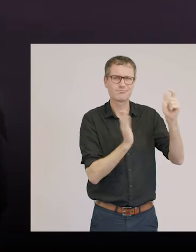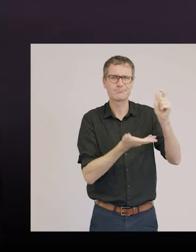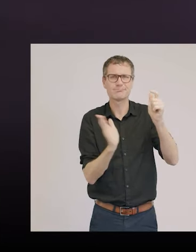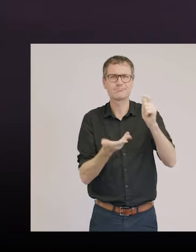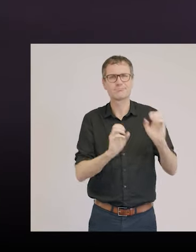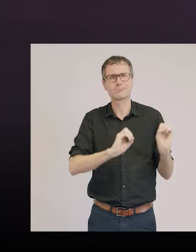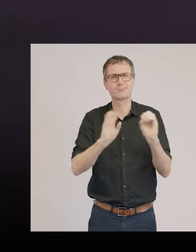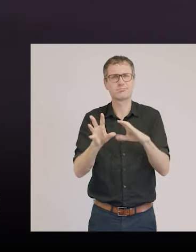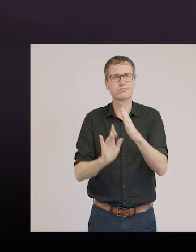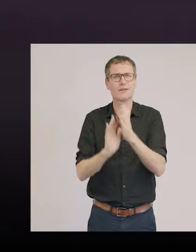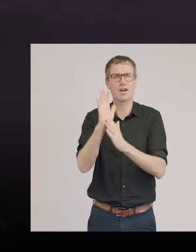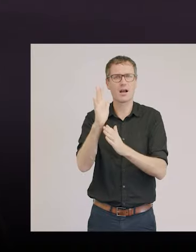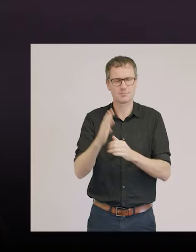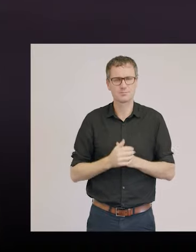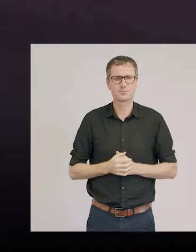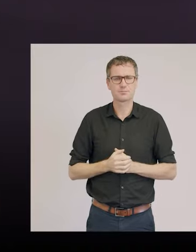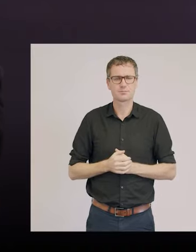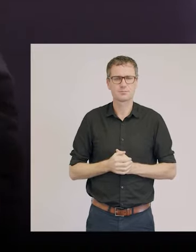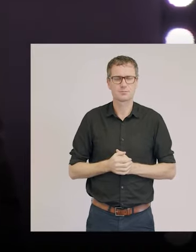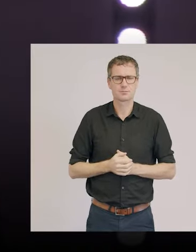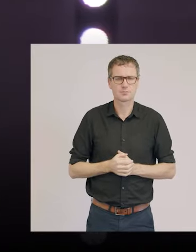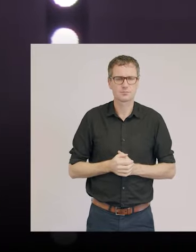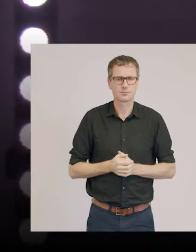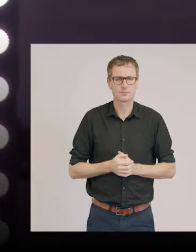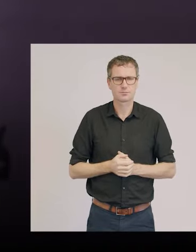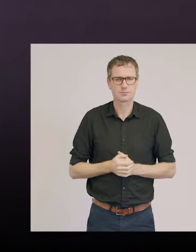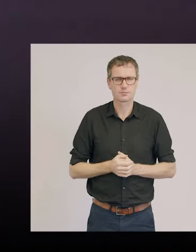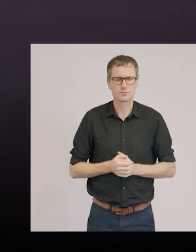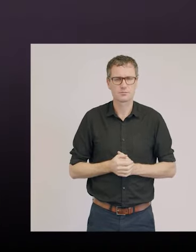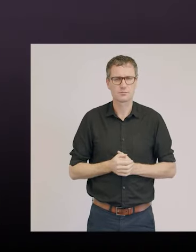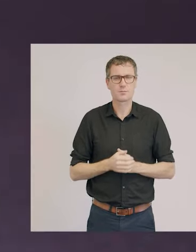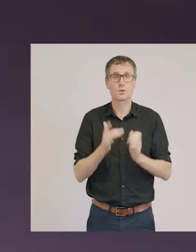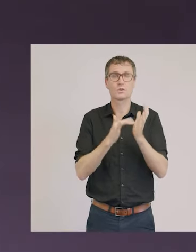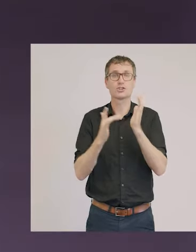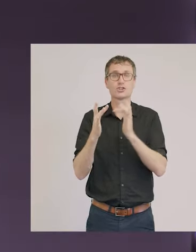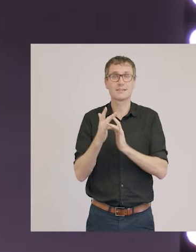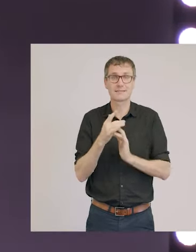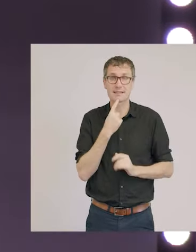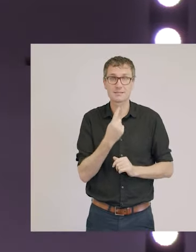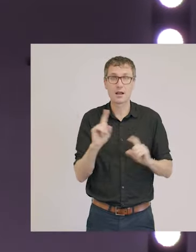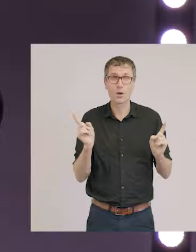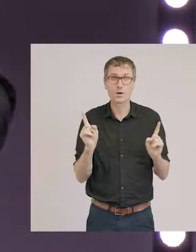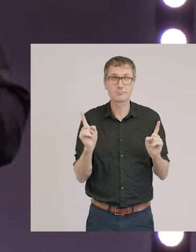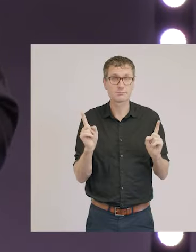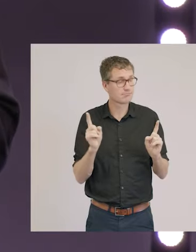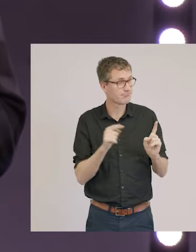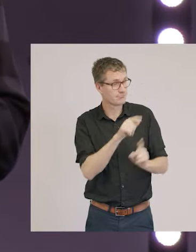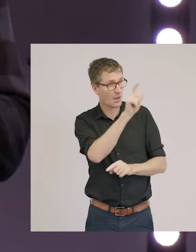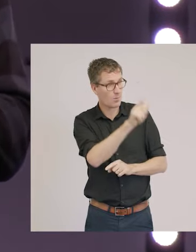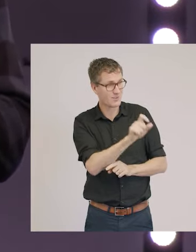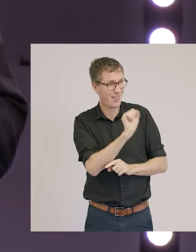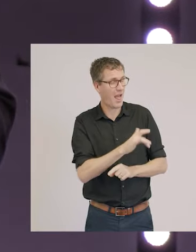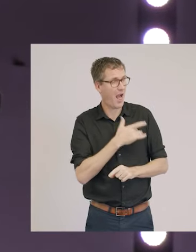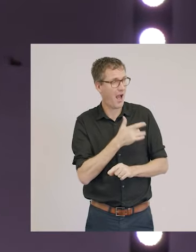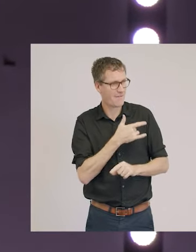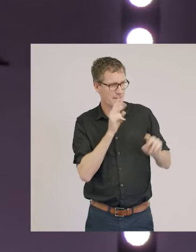is chopped down and thrown into the fire. So what Paul is saying here, what Jesus is saying here,